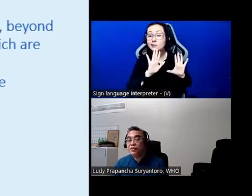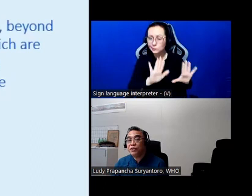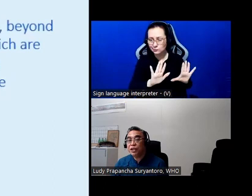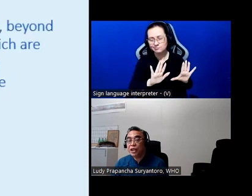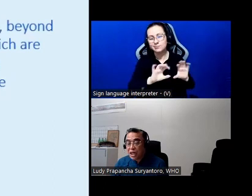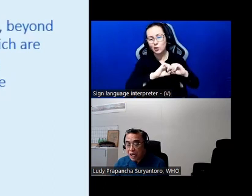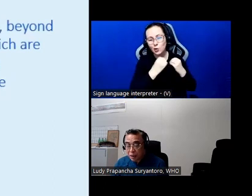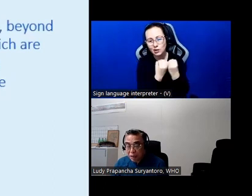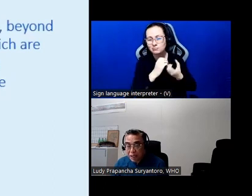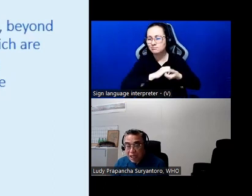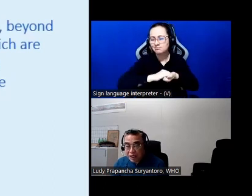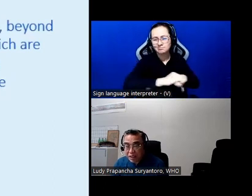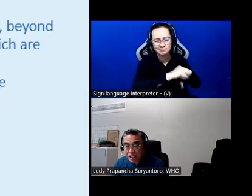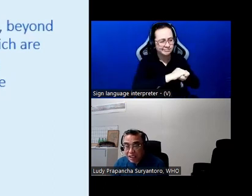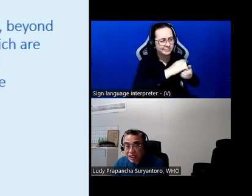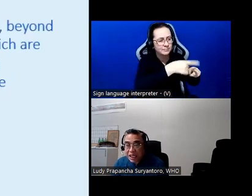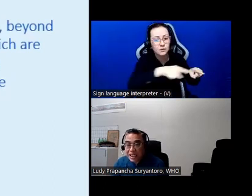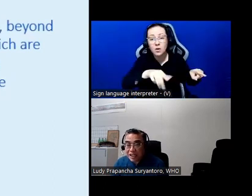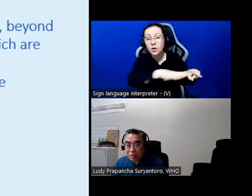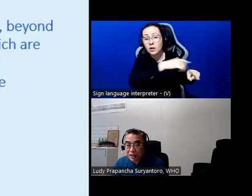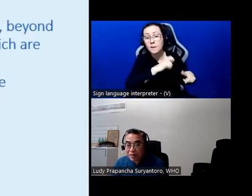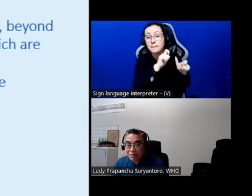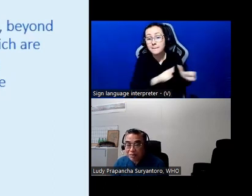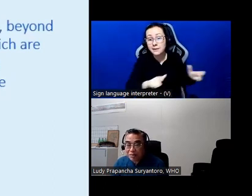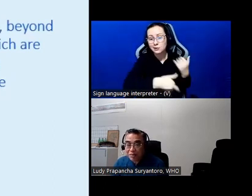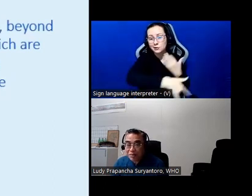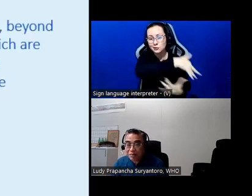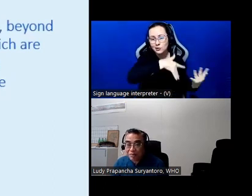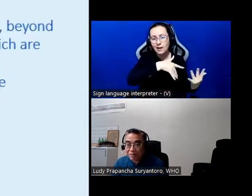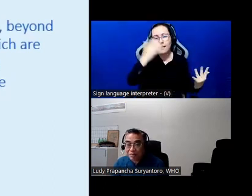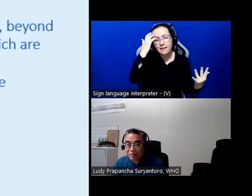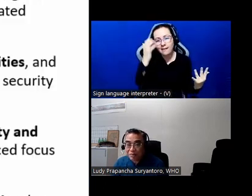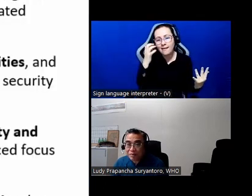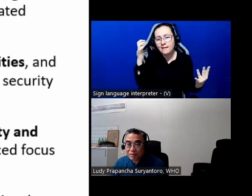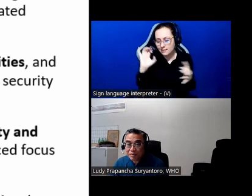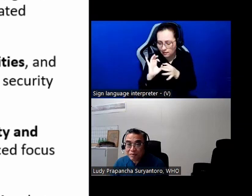address future public health emergency. Next, please.